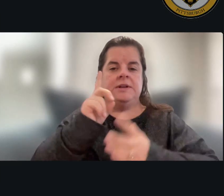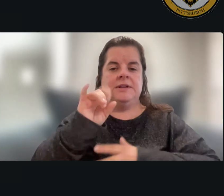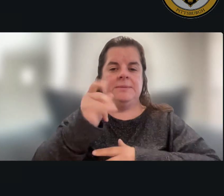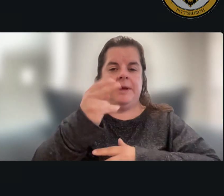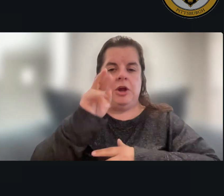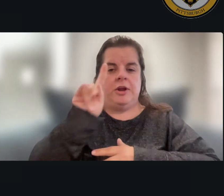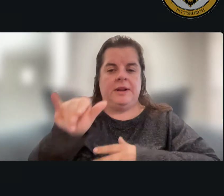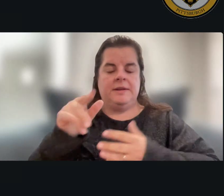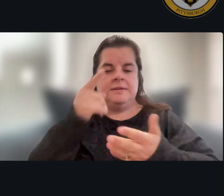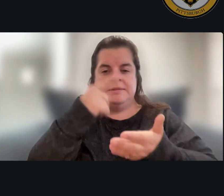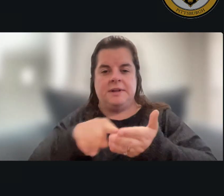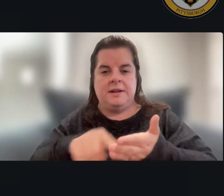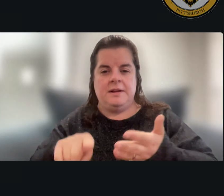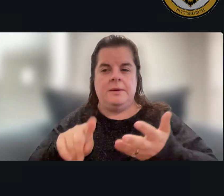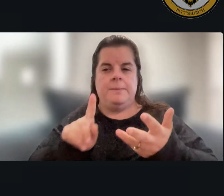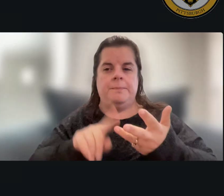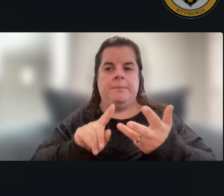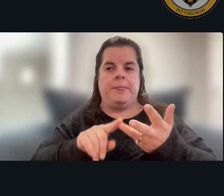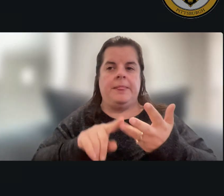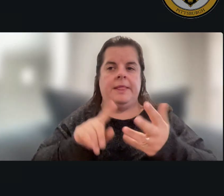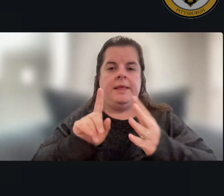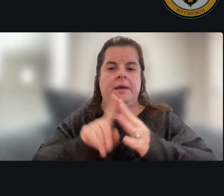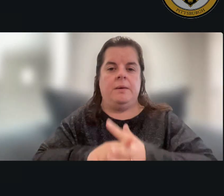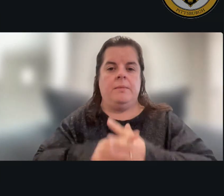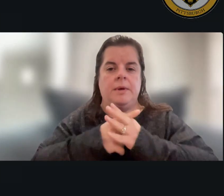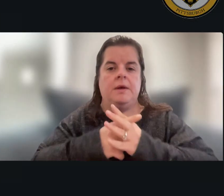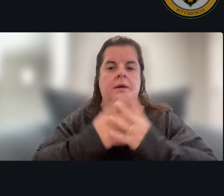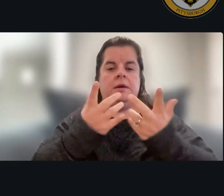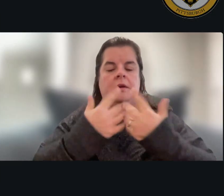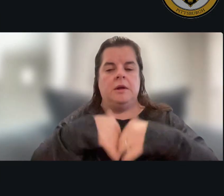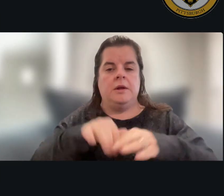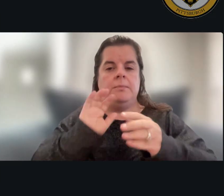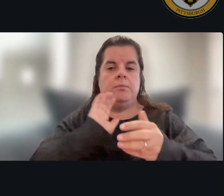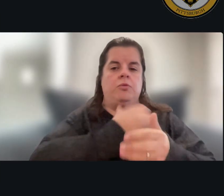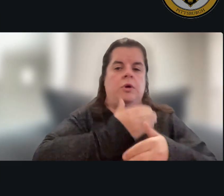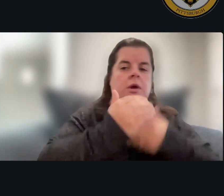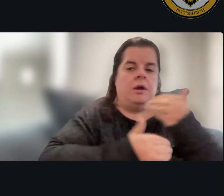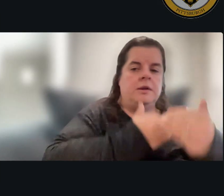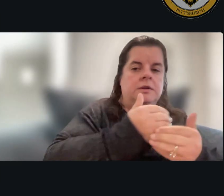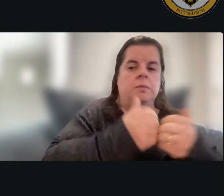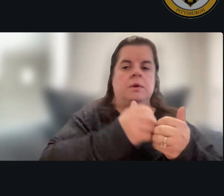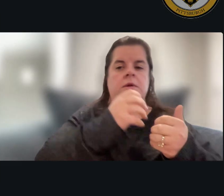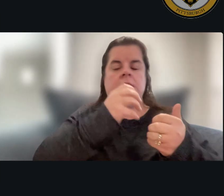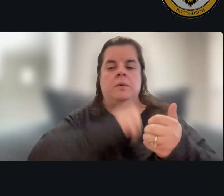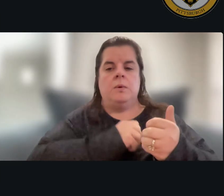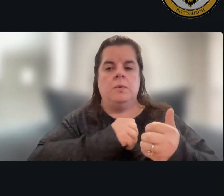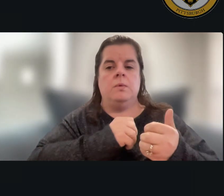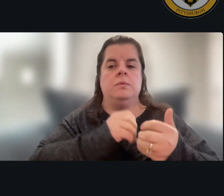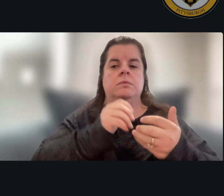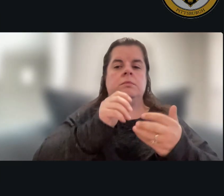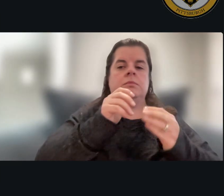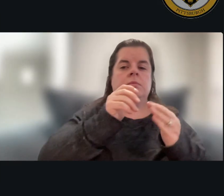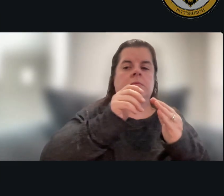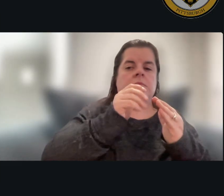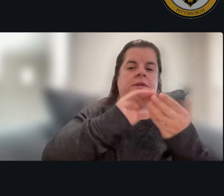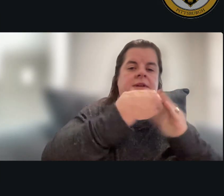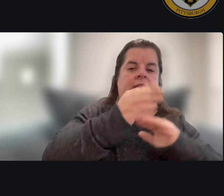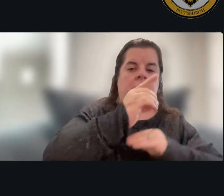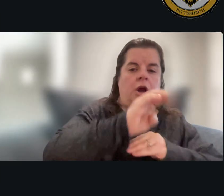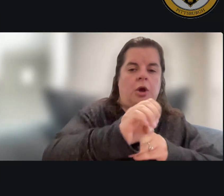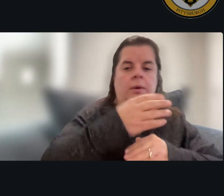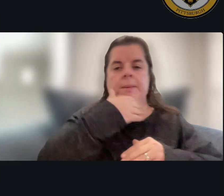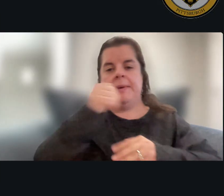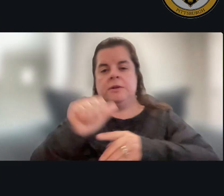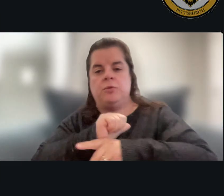study, and we've begun aligning our processes with both dormant provisions of city code and best practices across the country. That work